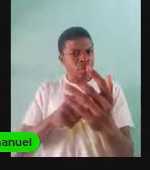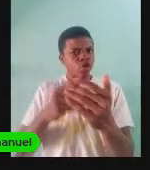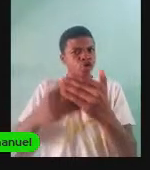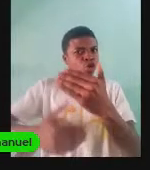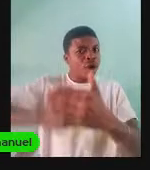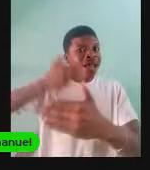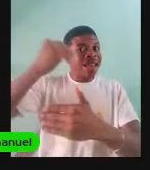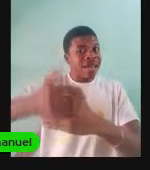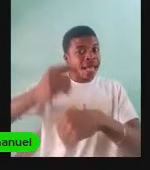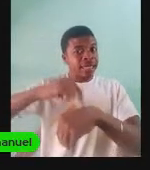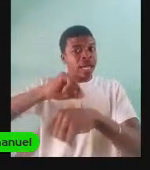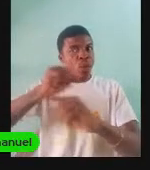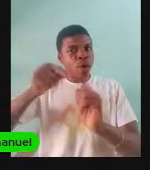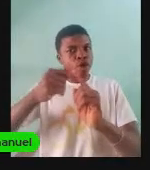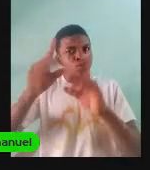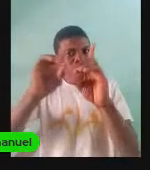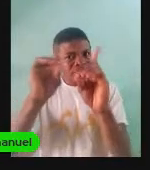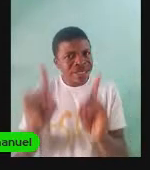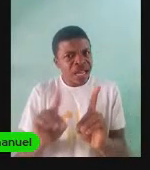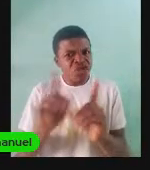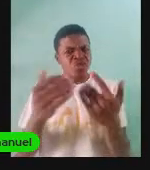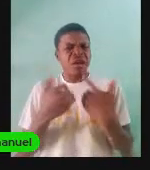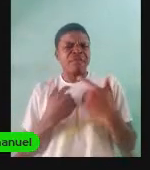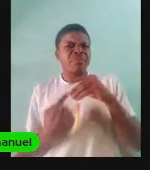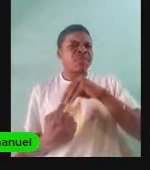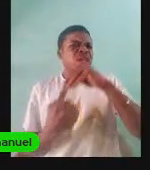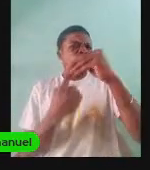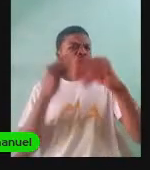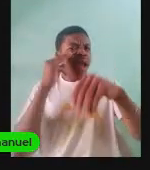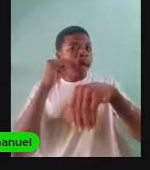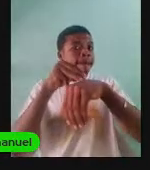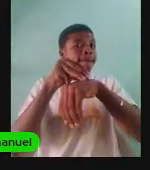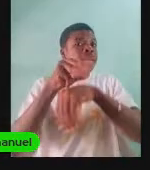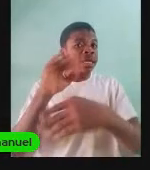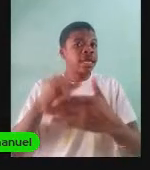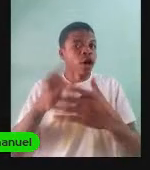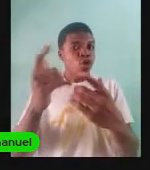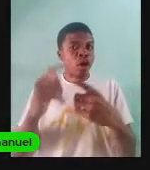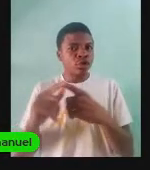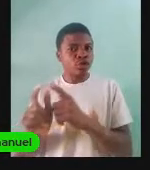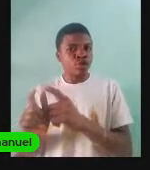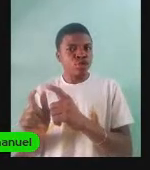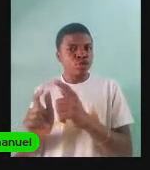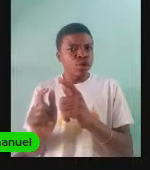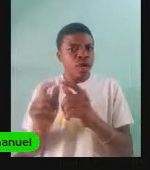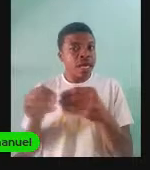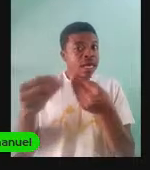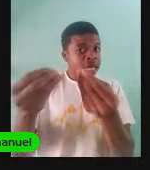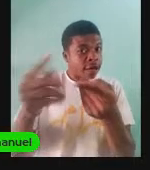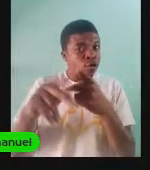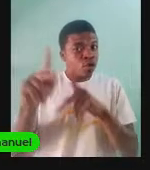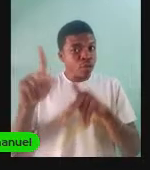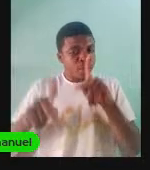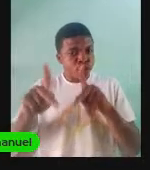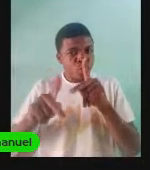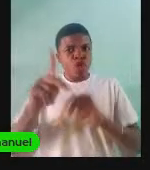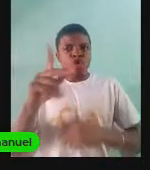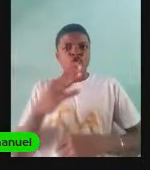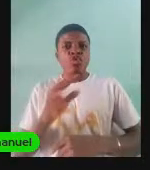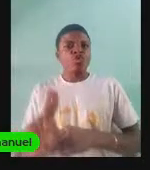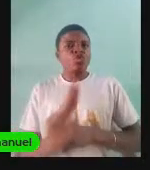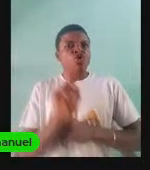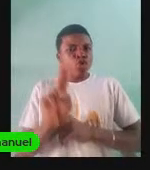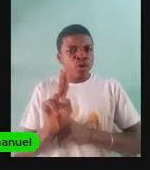want to pass across, you can apply the principles of emphasis to gain people to focus on